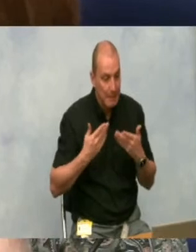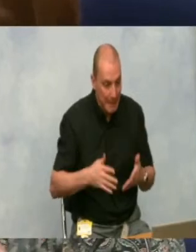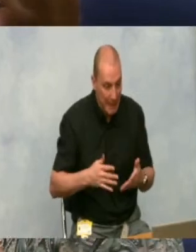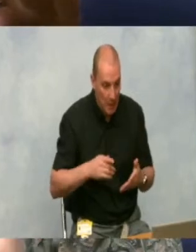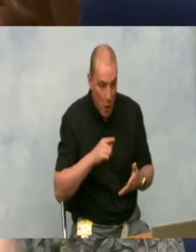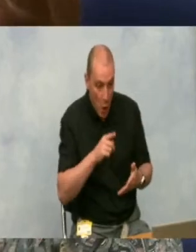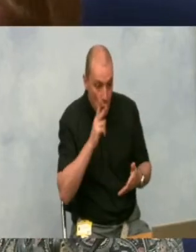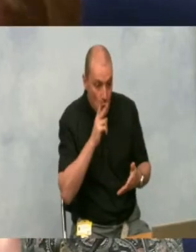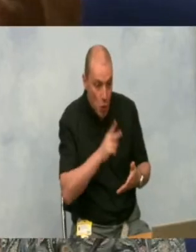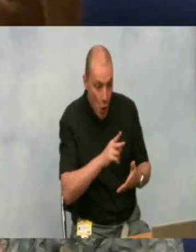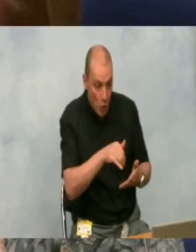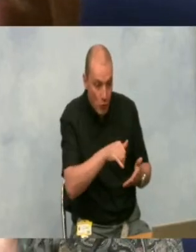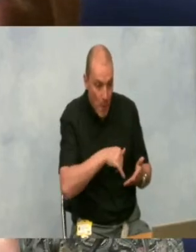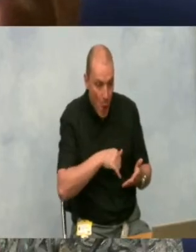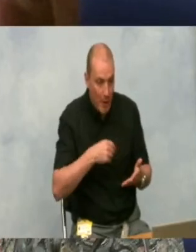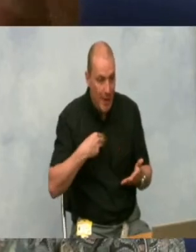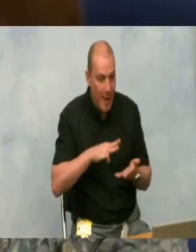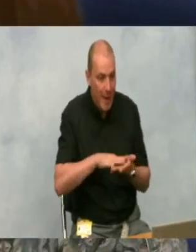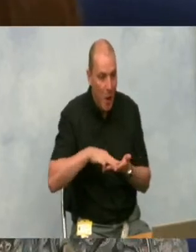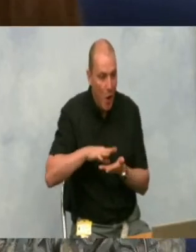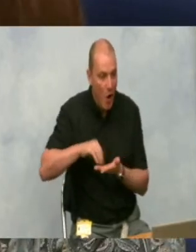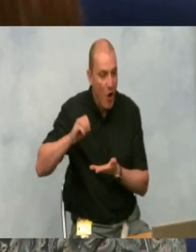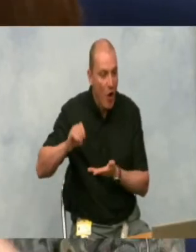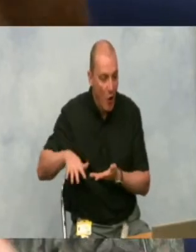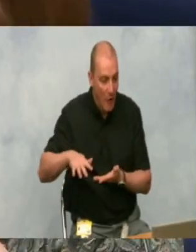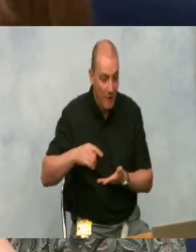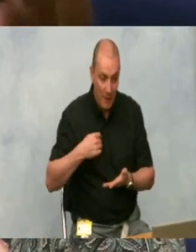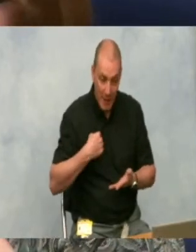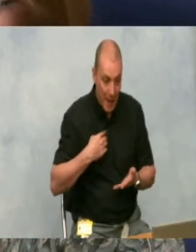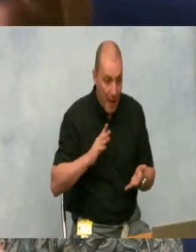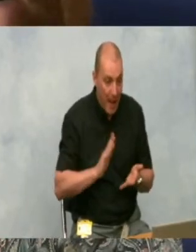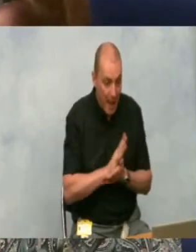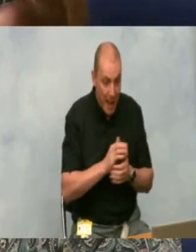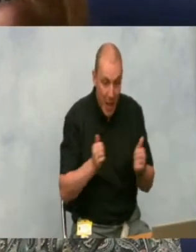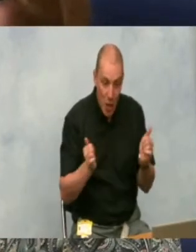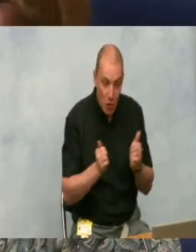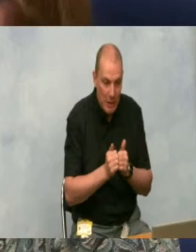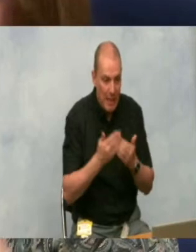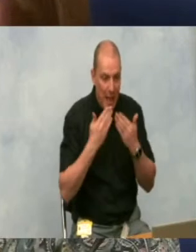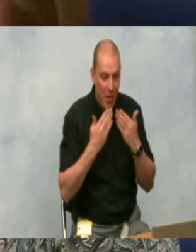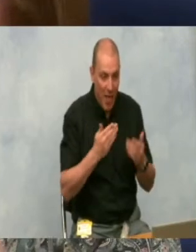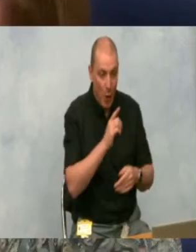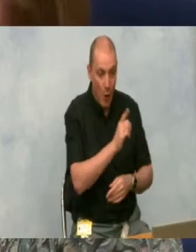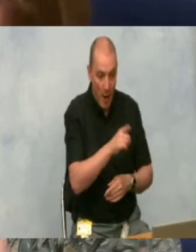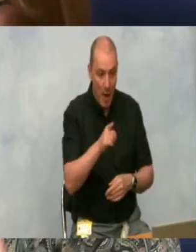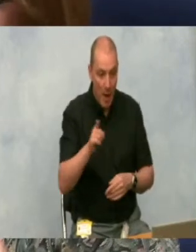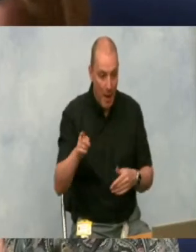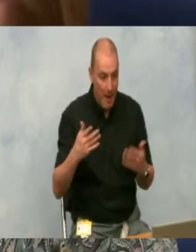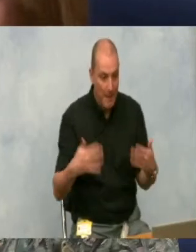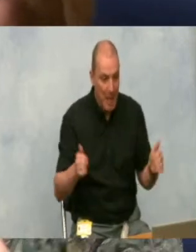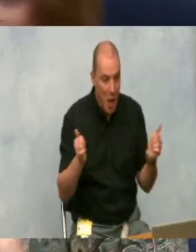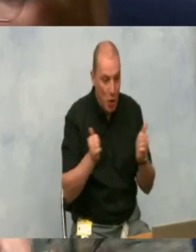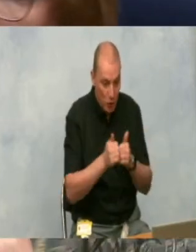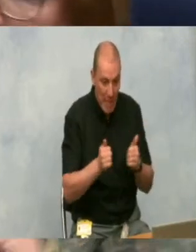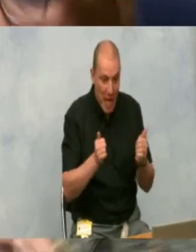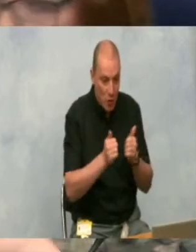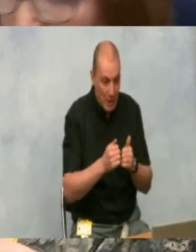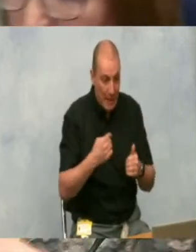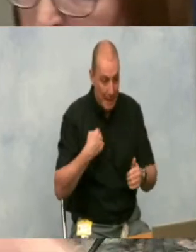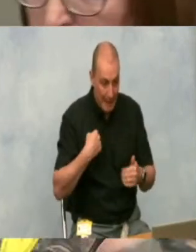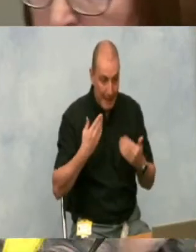And thanks to Annette and Cameron in particular for listening to me bang on about this for months and for getting it over the line. Thank